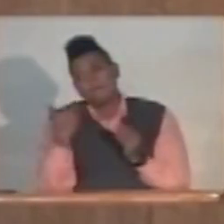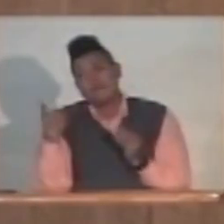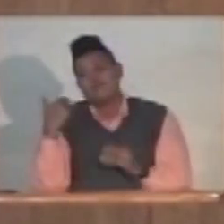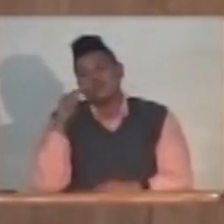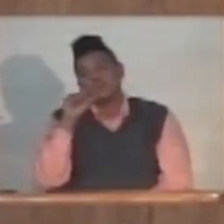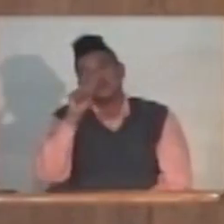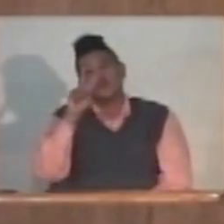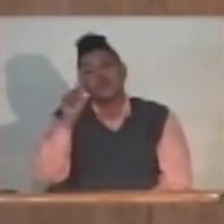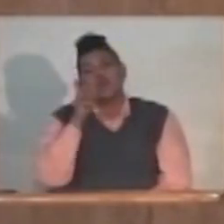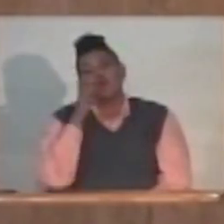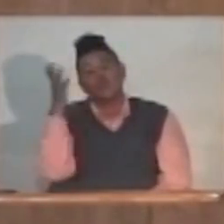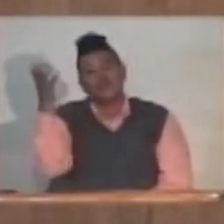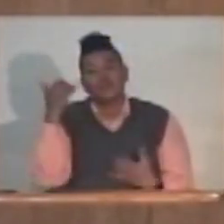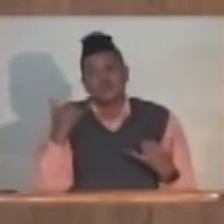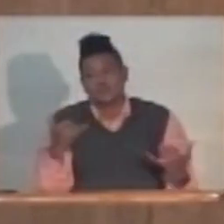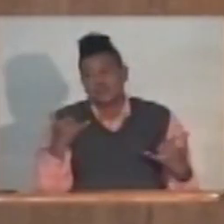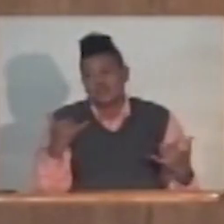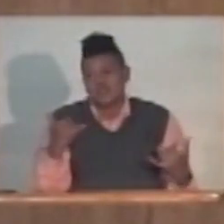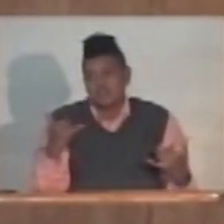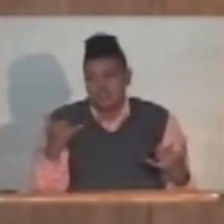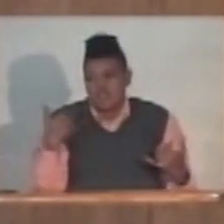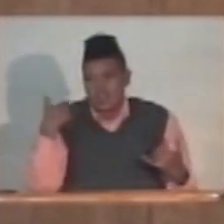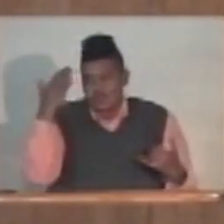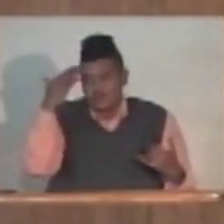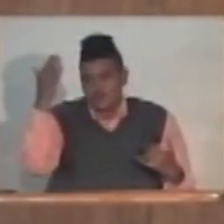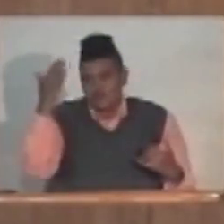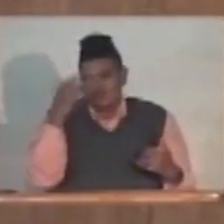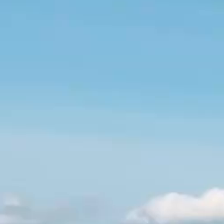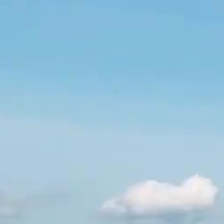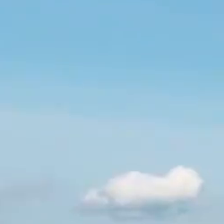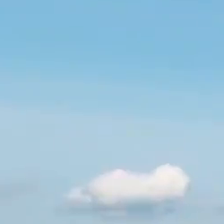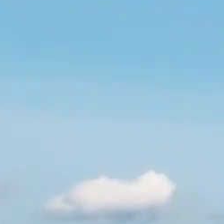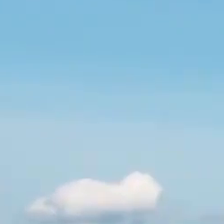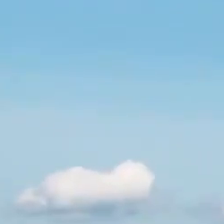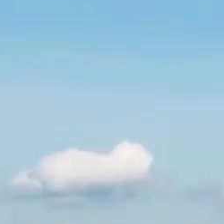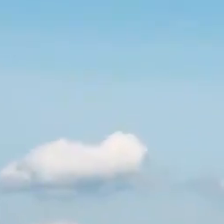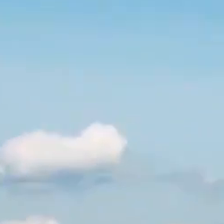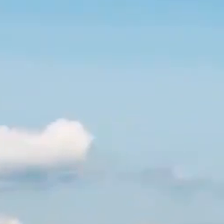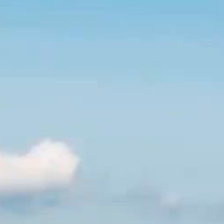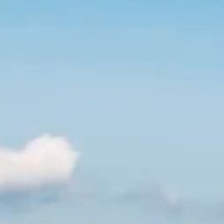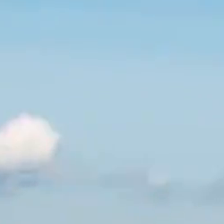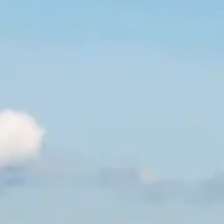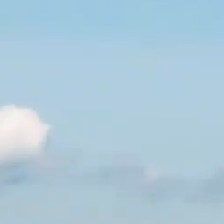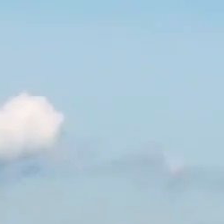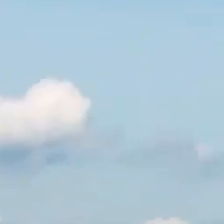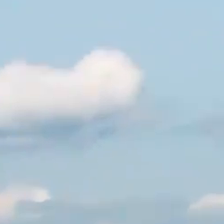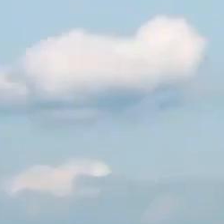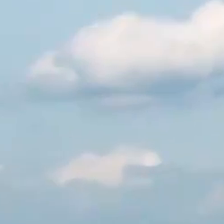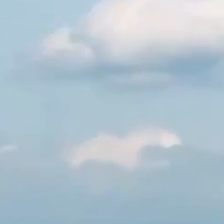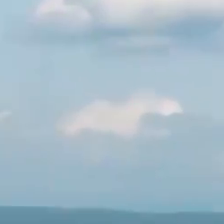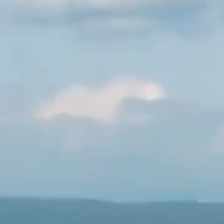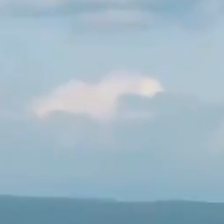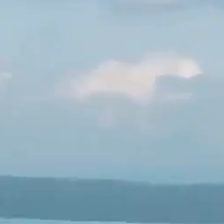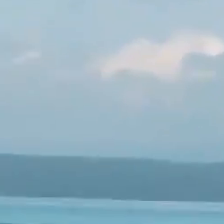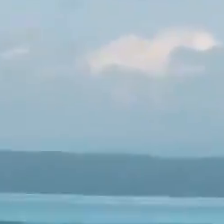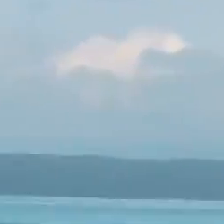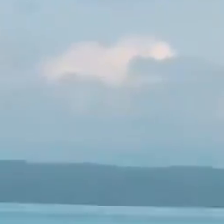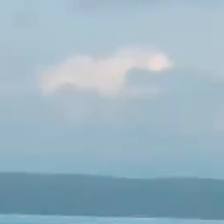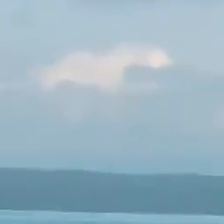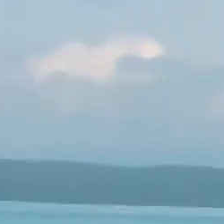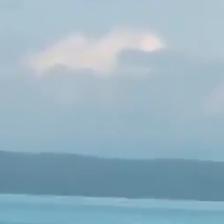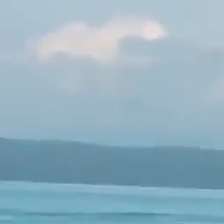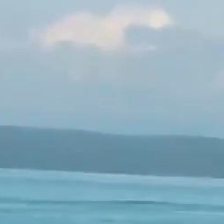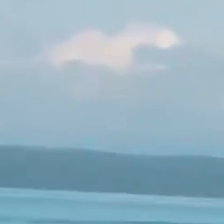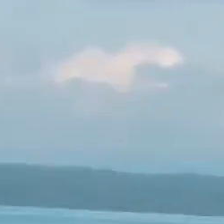has had with similar arrangements for lobster and conch. Parrotfish play an important part in the